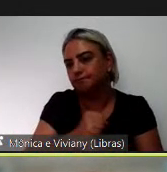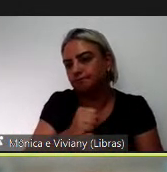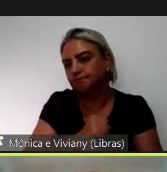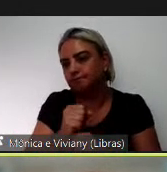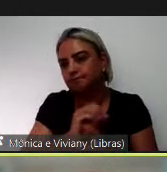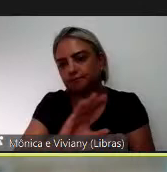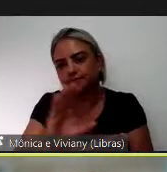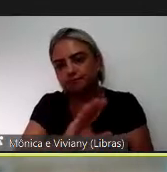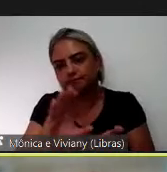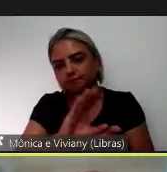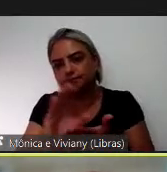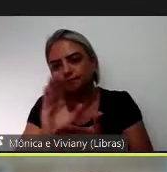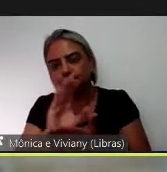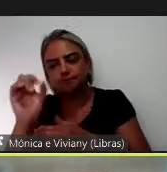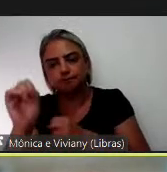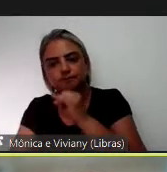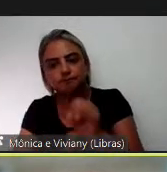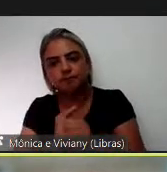we have